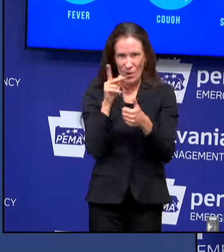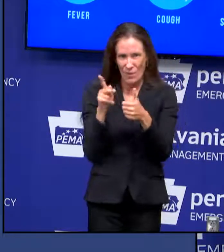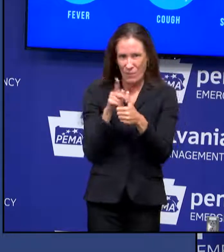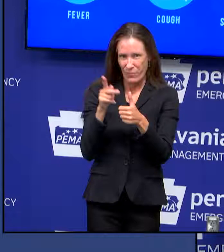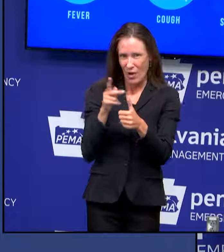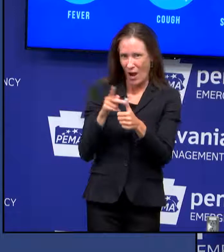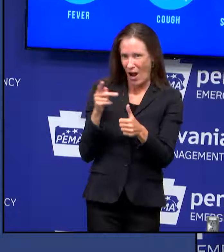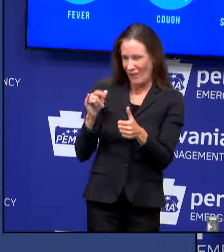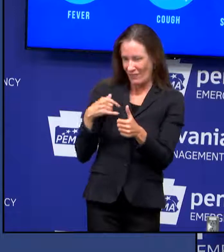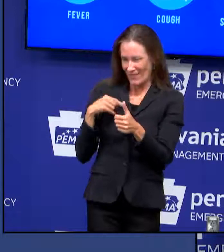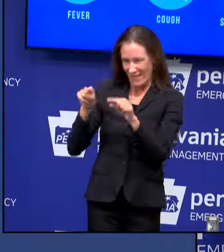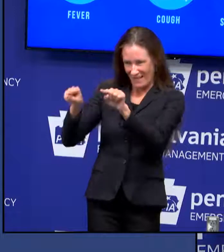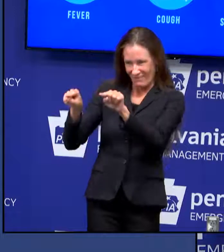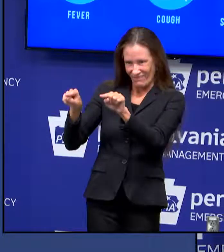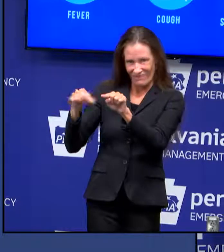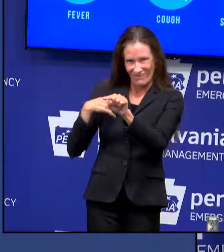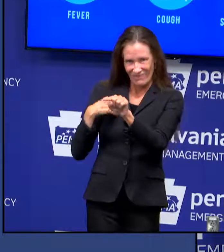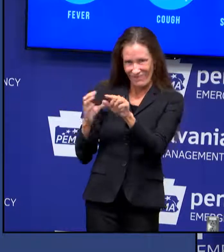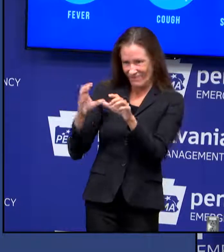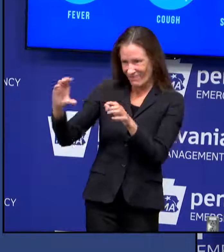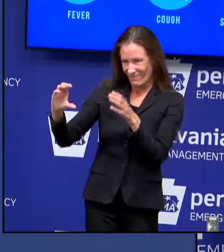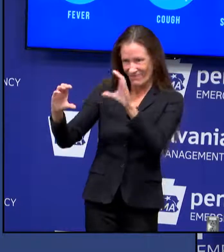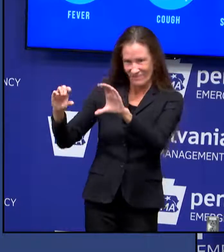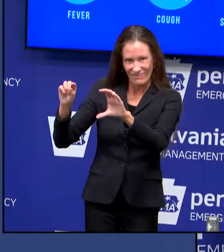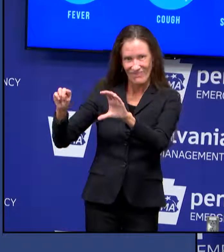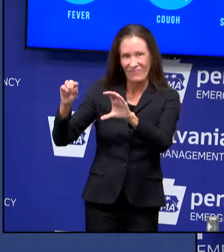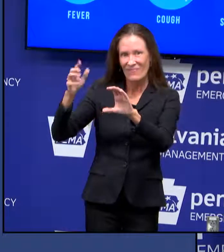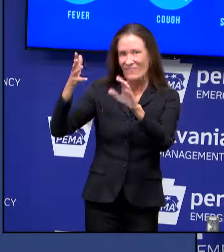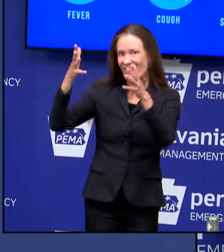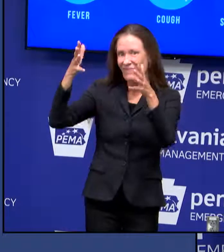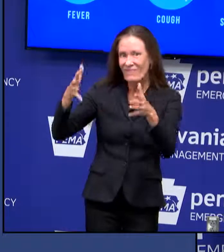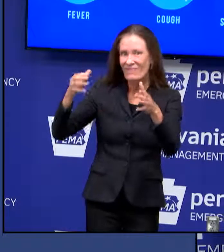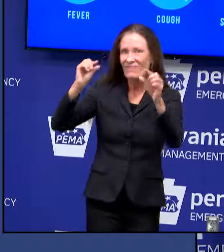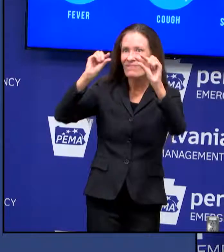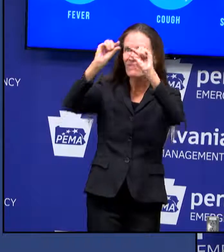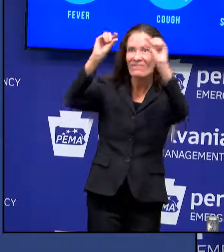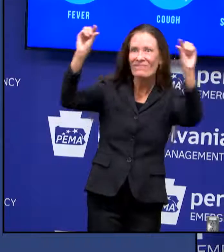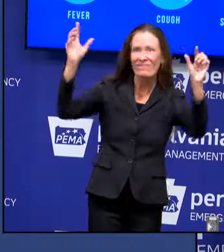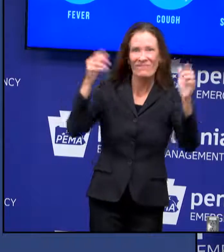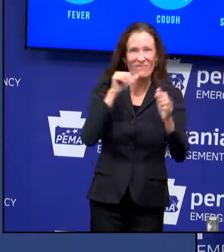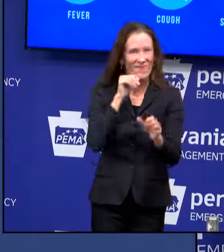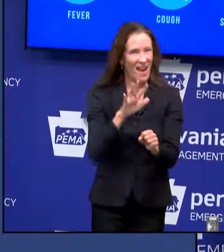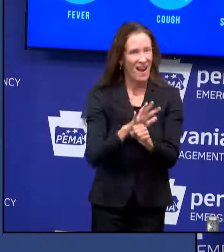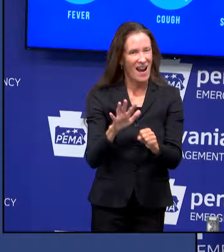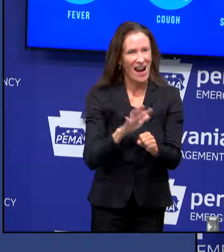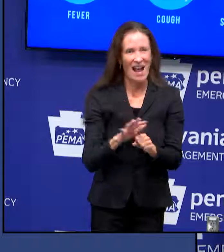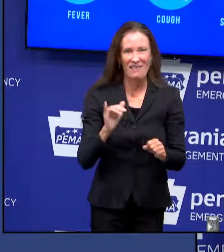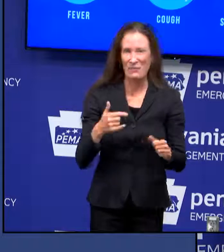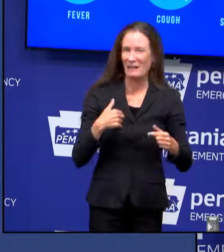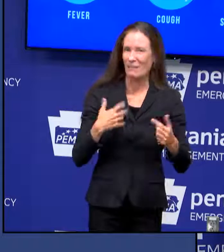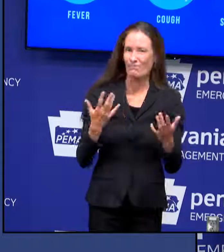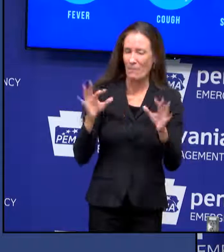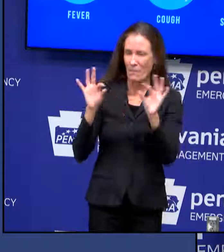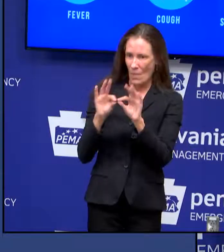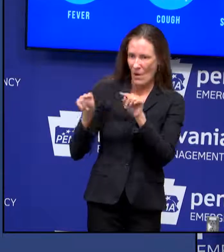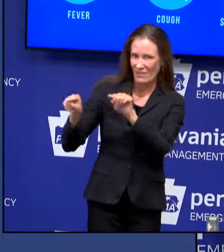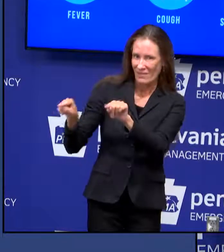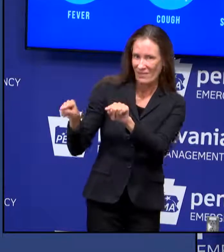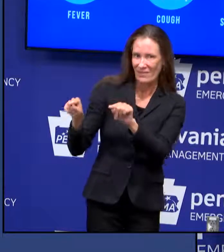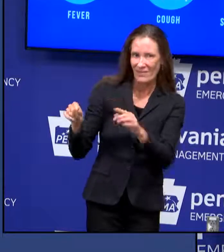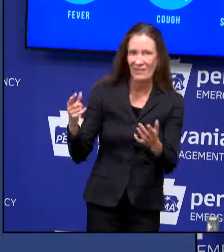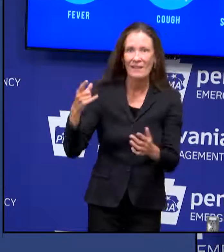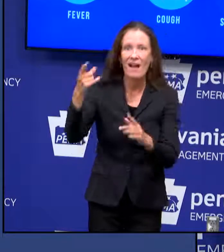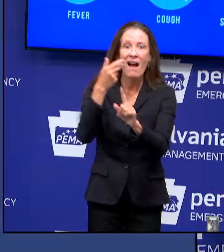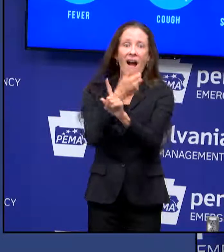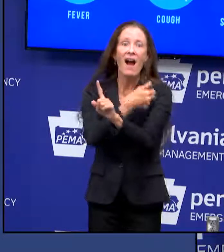for our state laboratory, and right now we have capacity. But they have some different platforms, and we don't have those reagents. We